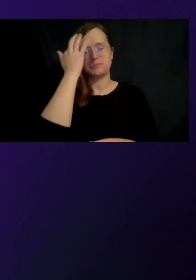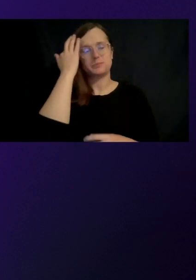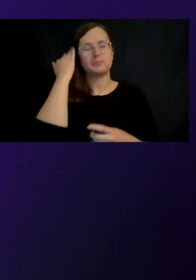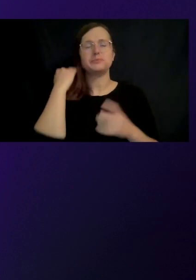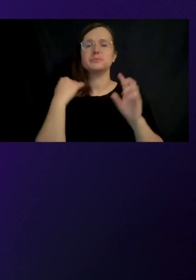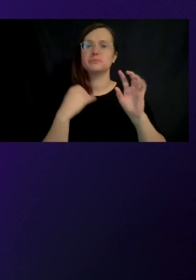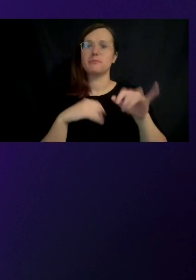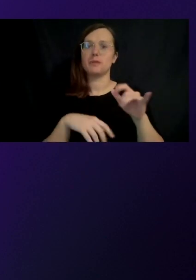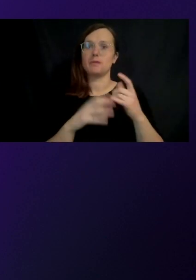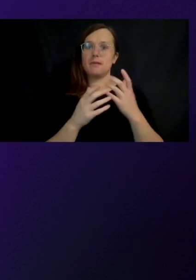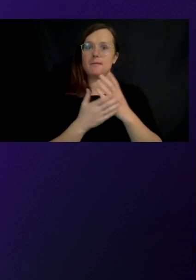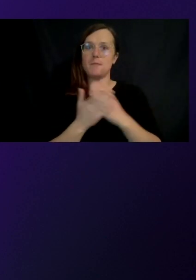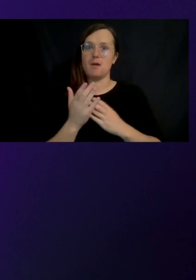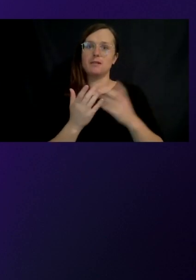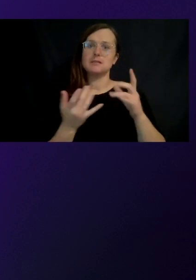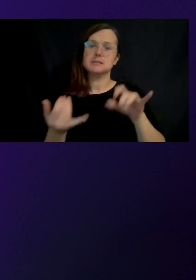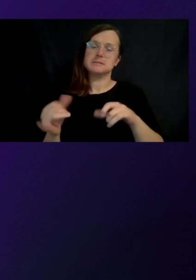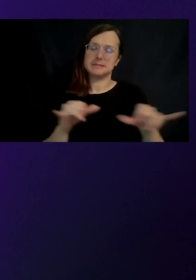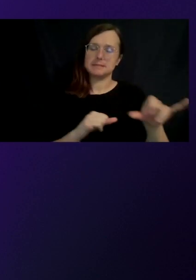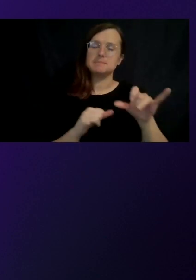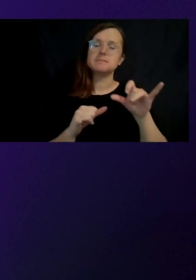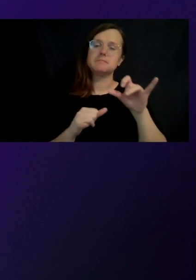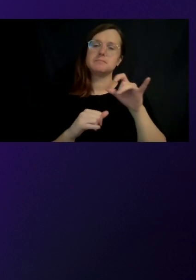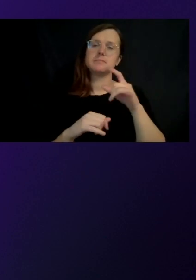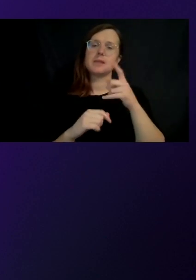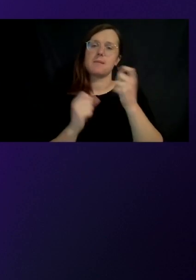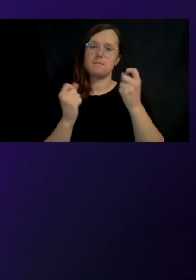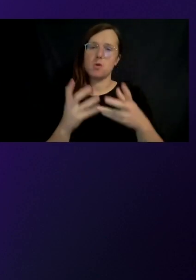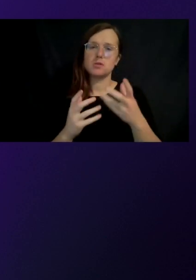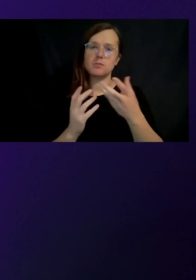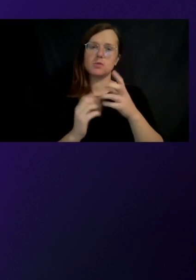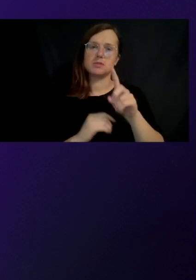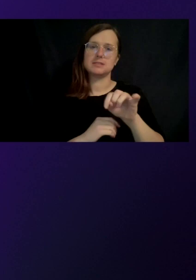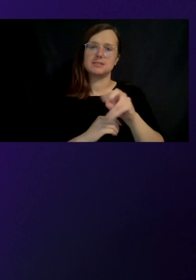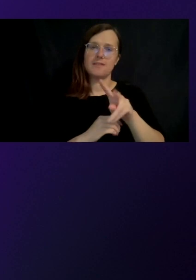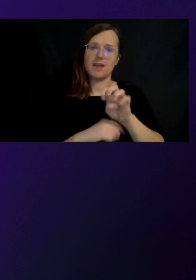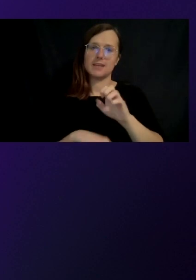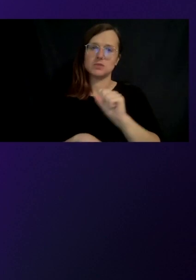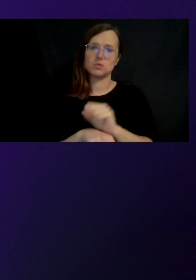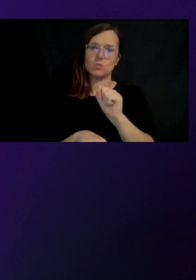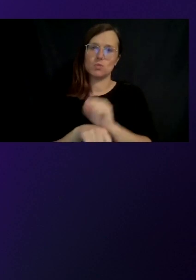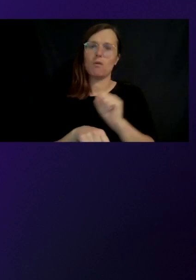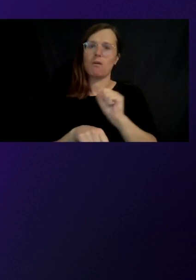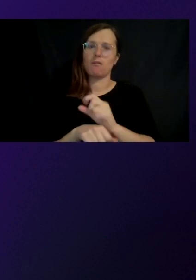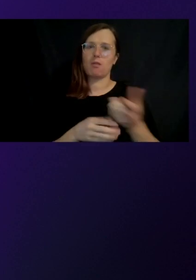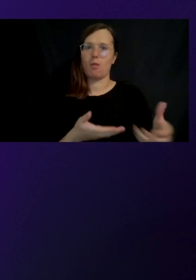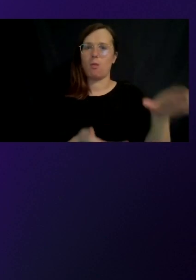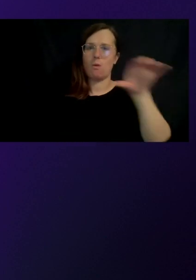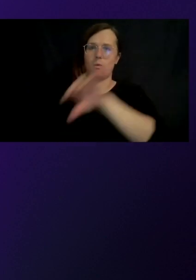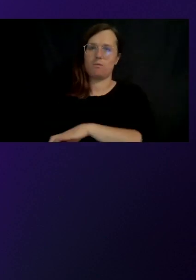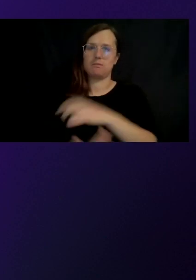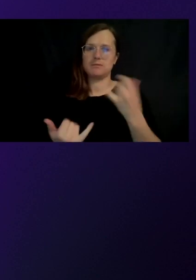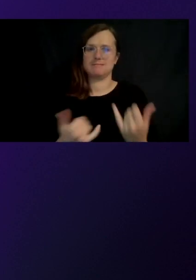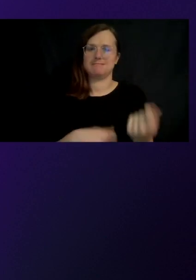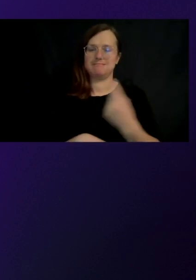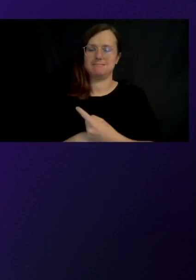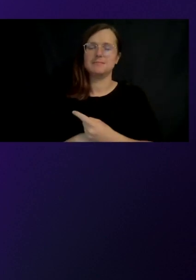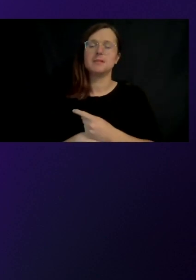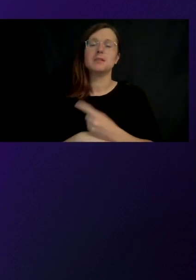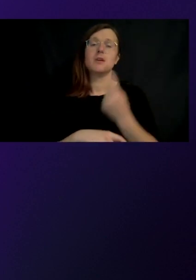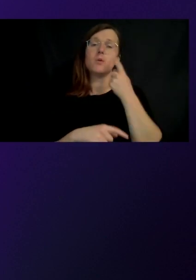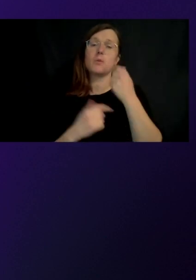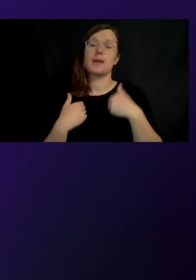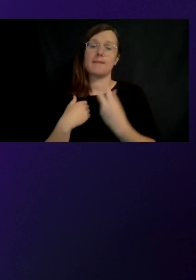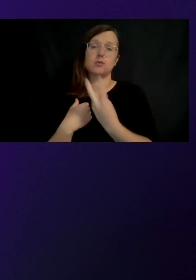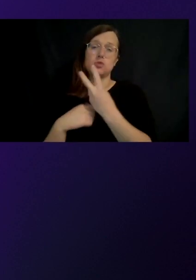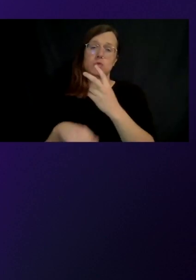kind of similar because they're both multi-device workloads these days. So when we built Inferentia 2-based inference optimized